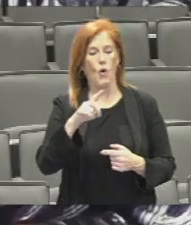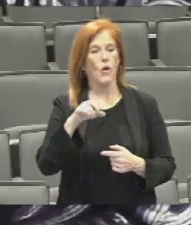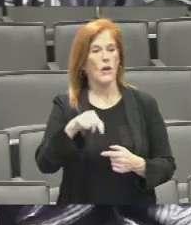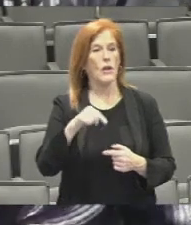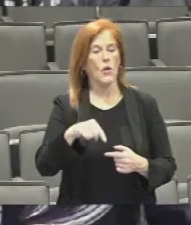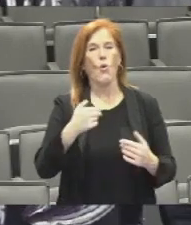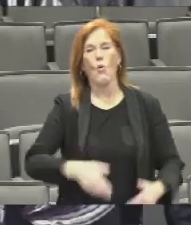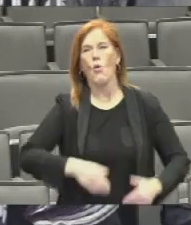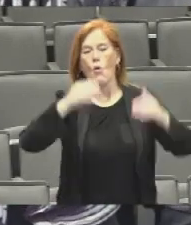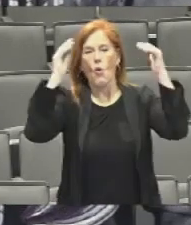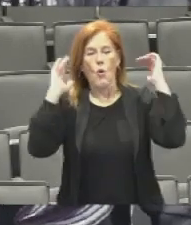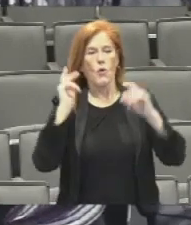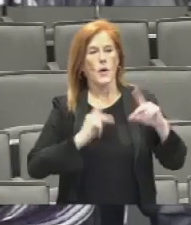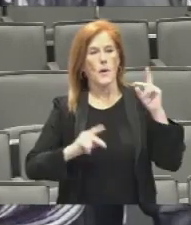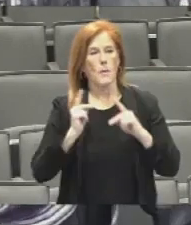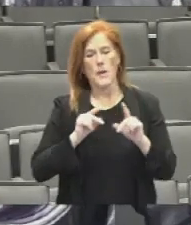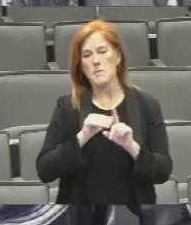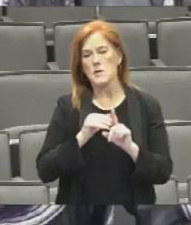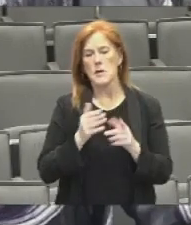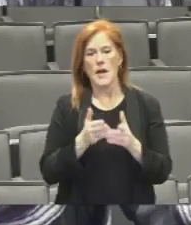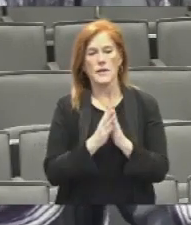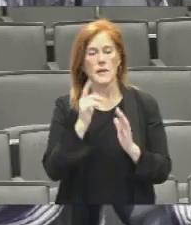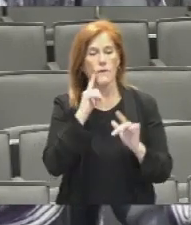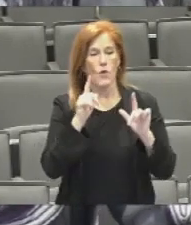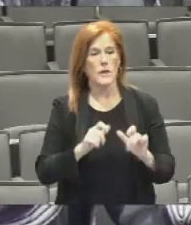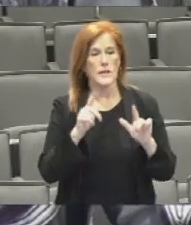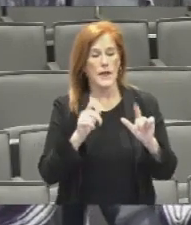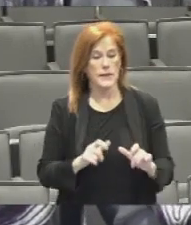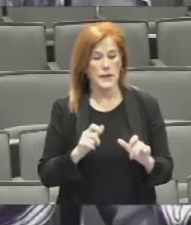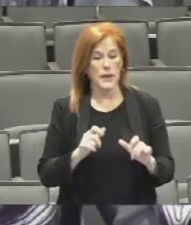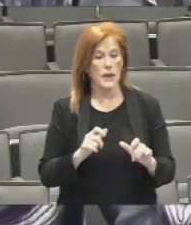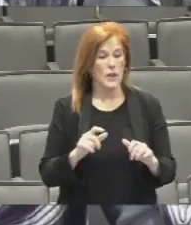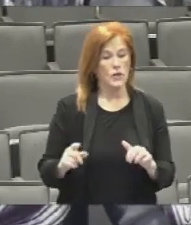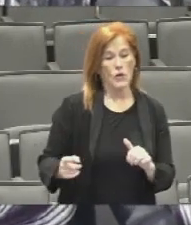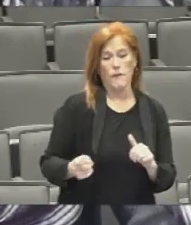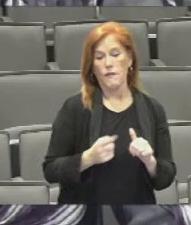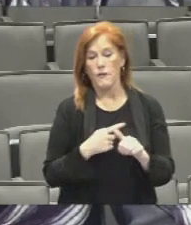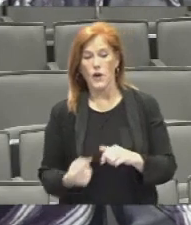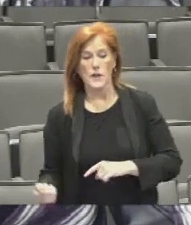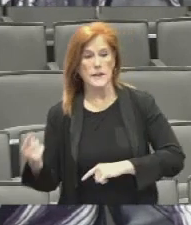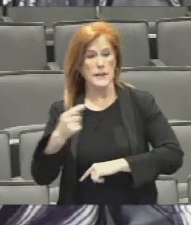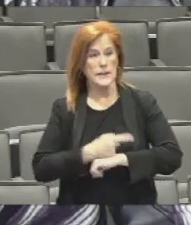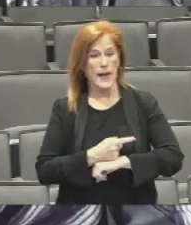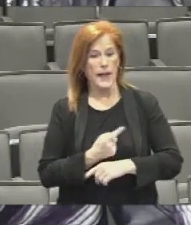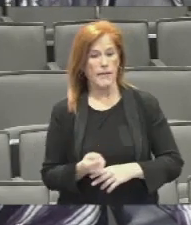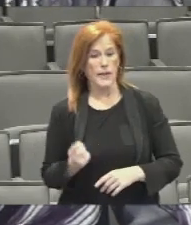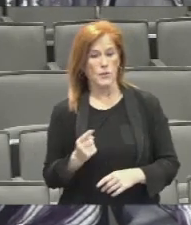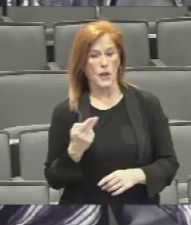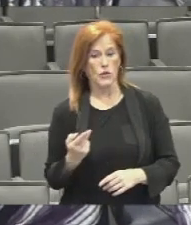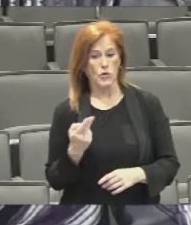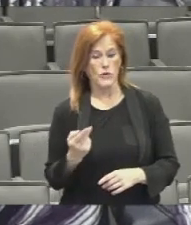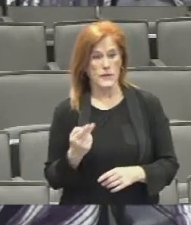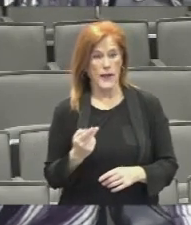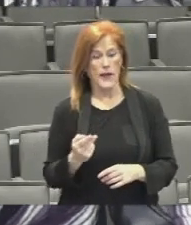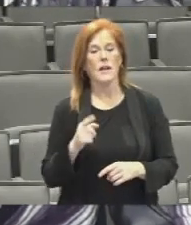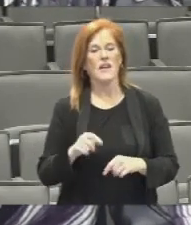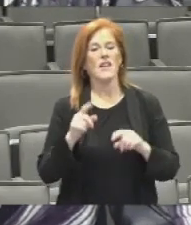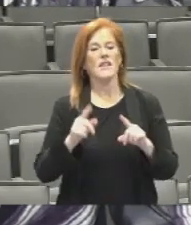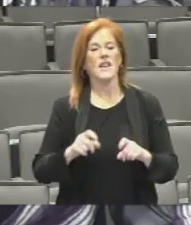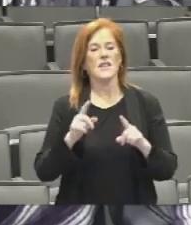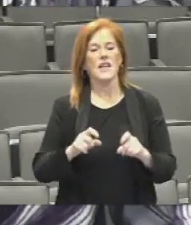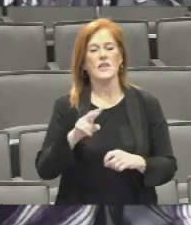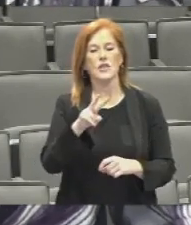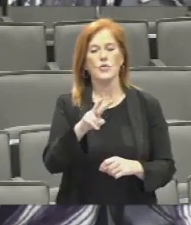tested. So the National Guard has been here on the first day, which was last Thursday. They tested